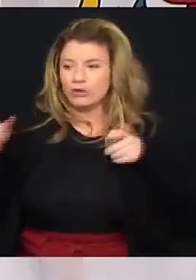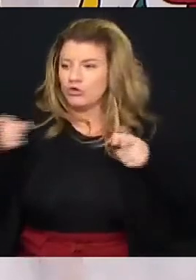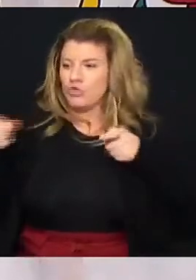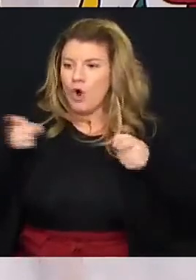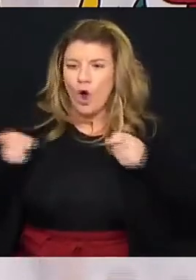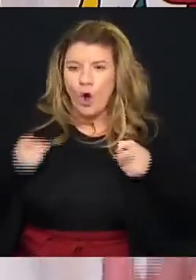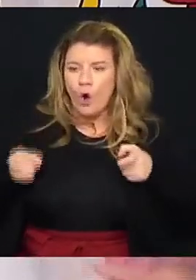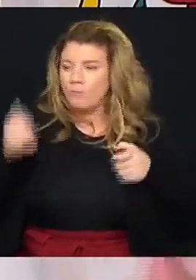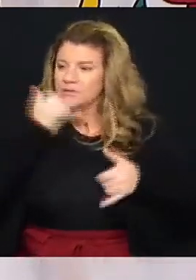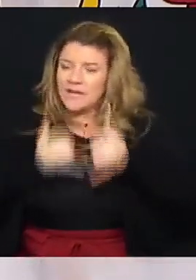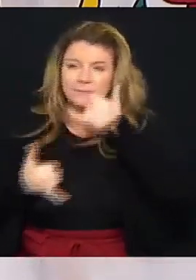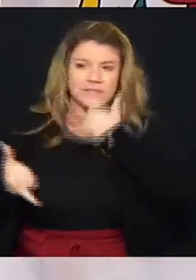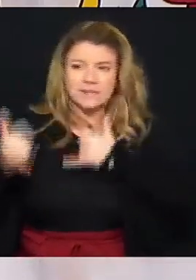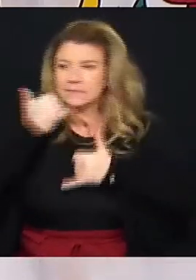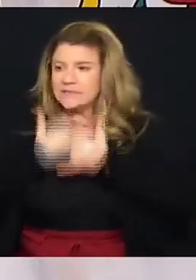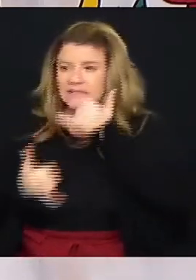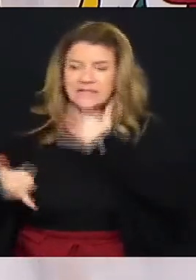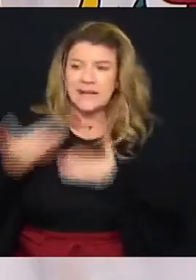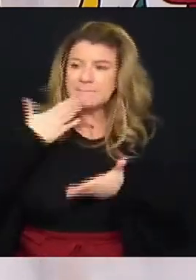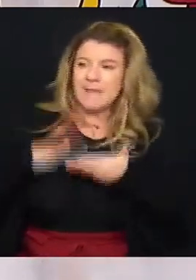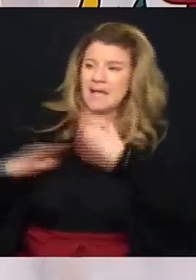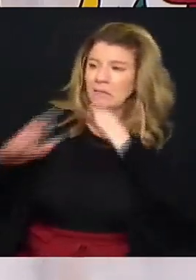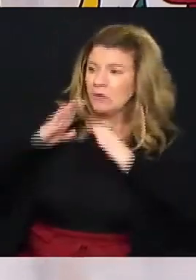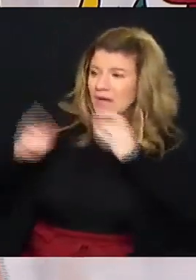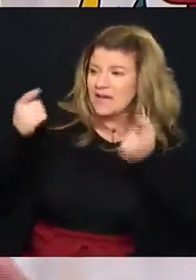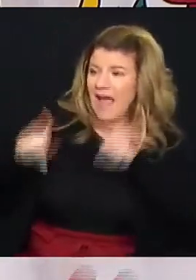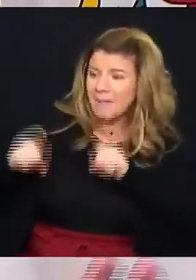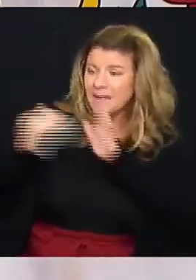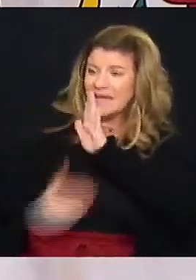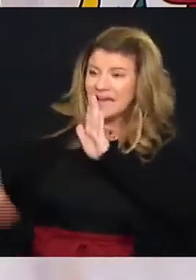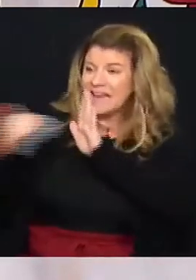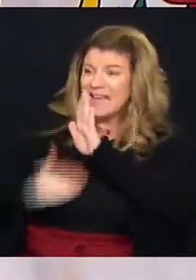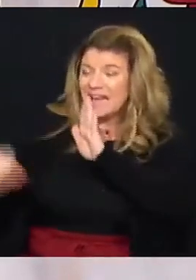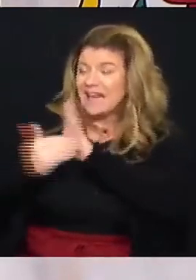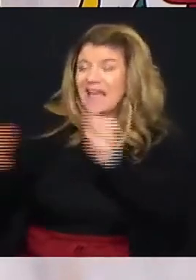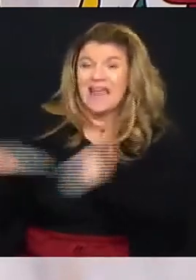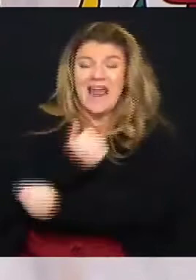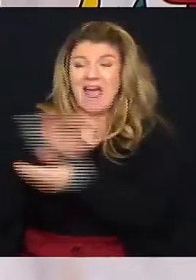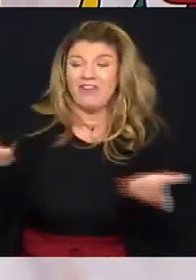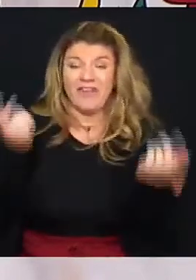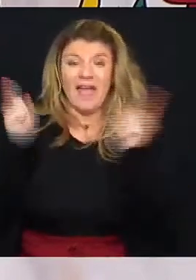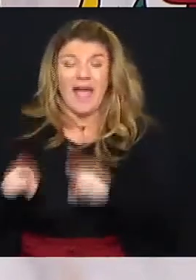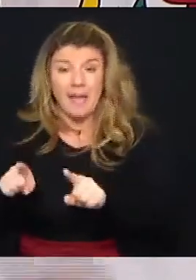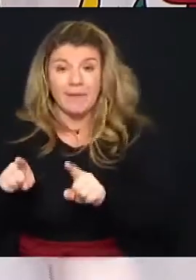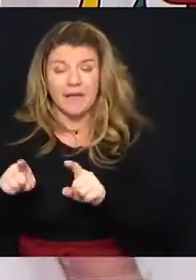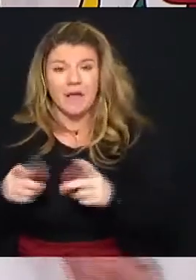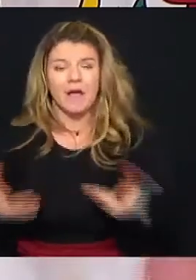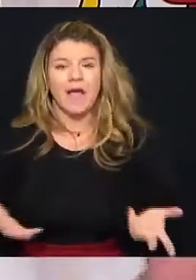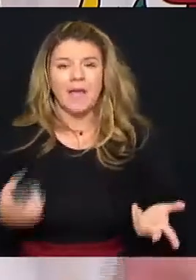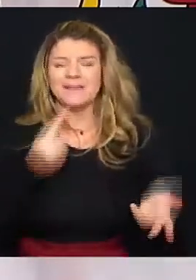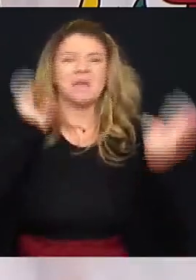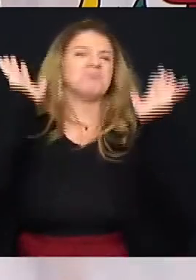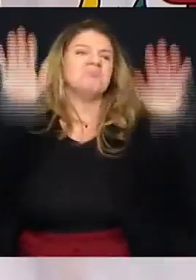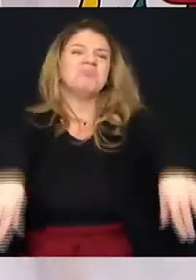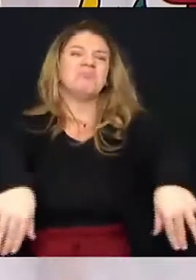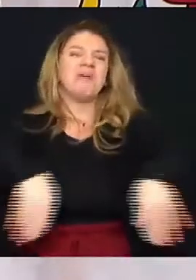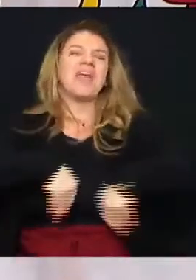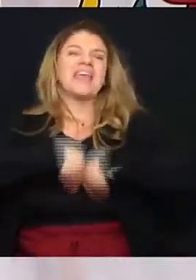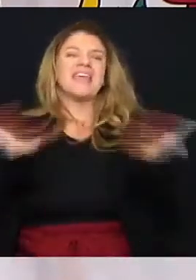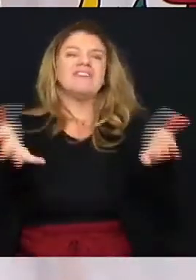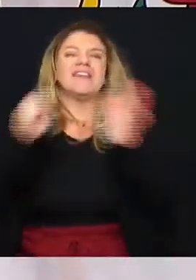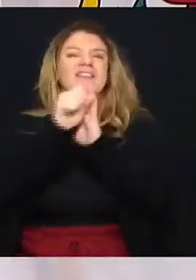these mistakes and all this bad communication and everything else under the sun and then say, leave it to the